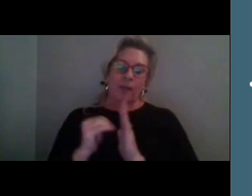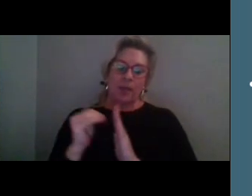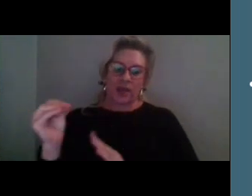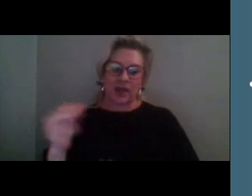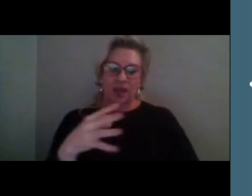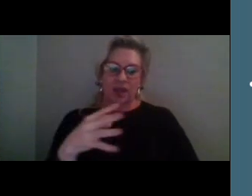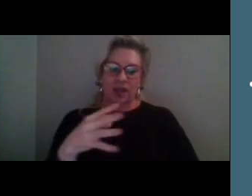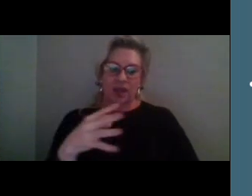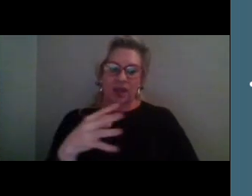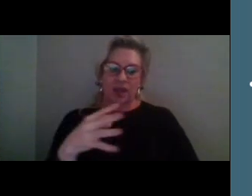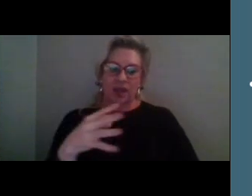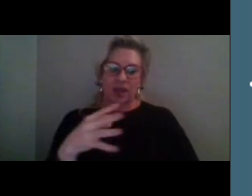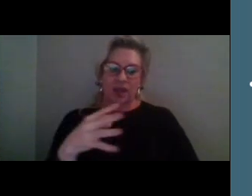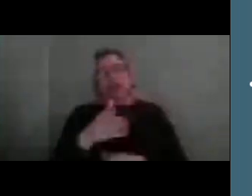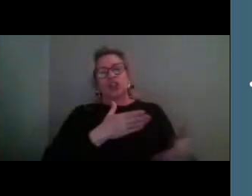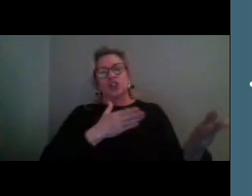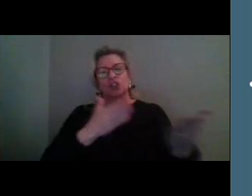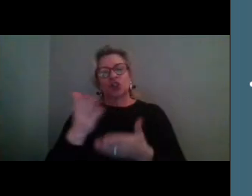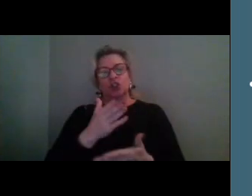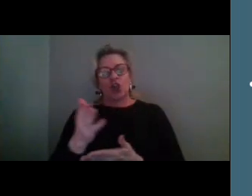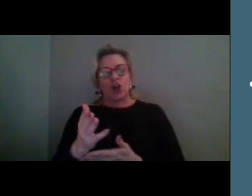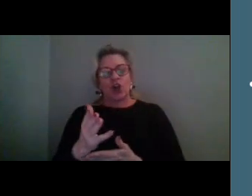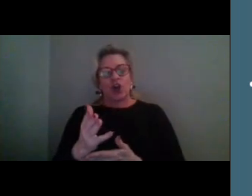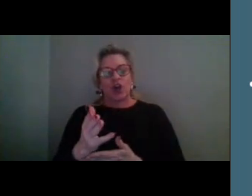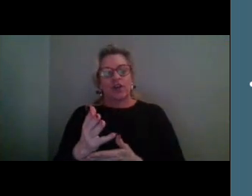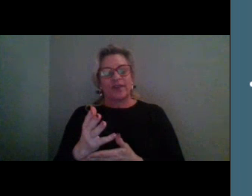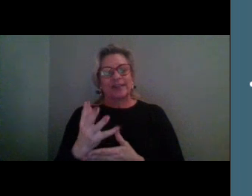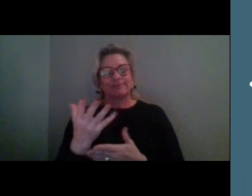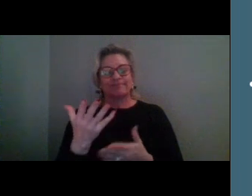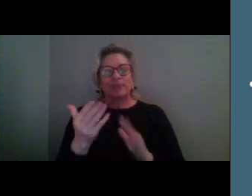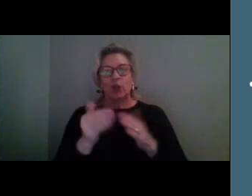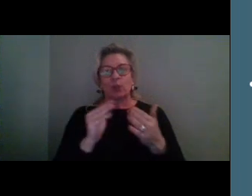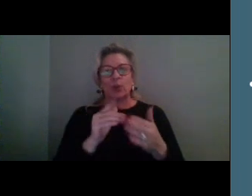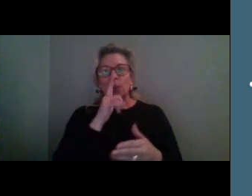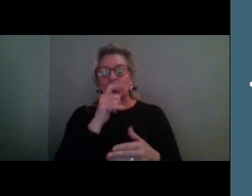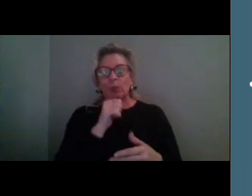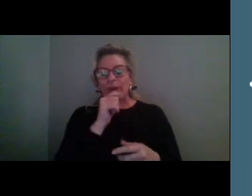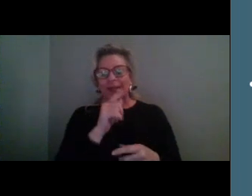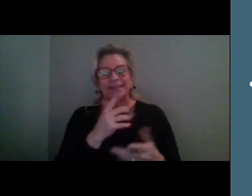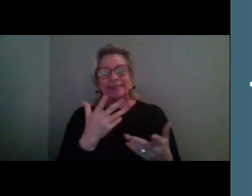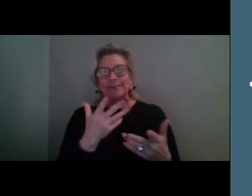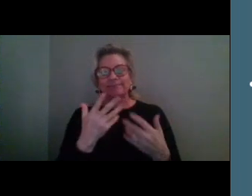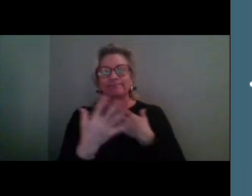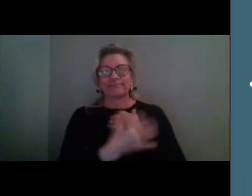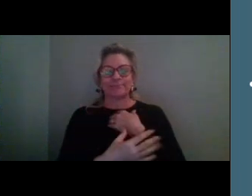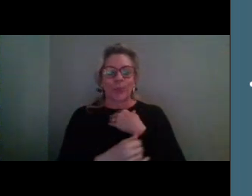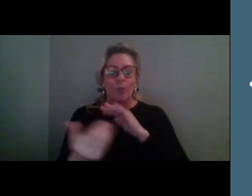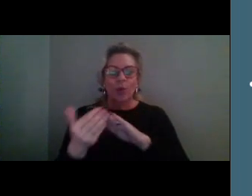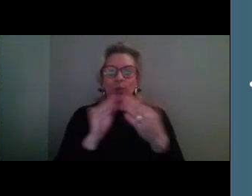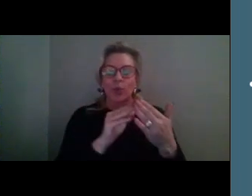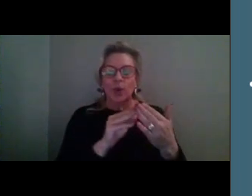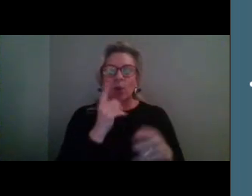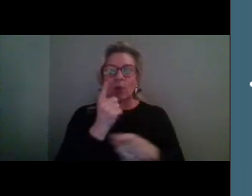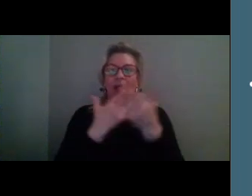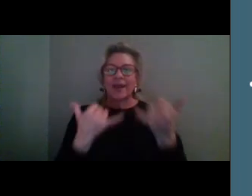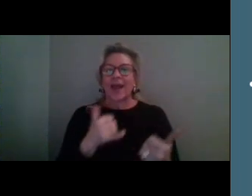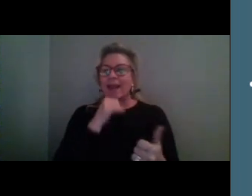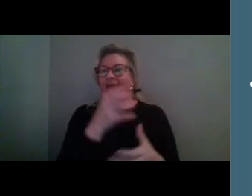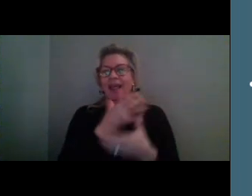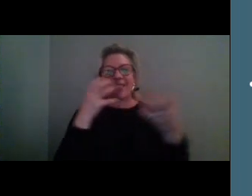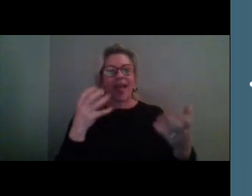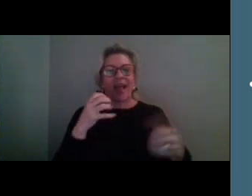And this serves a disadvantaged community, and currently there are not much in the way of bicycling